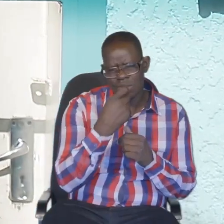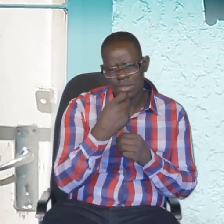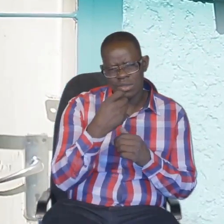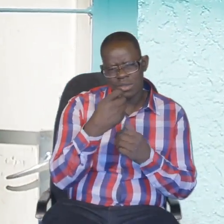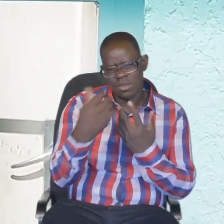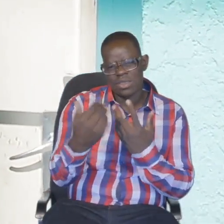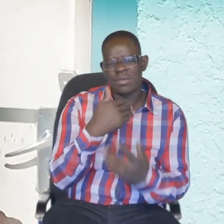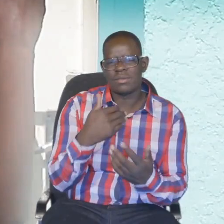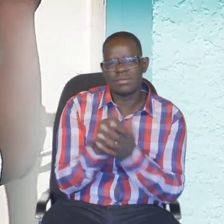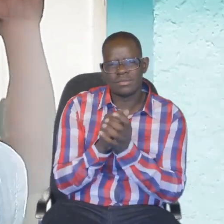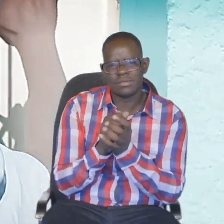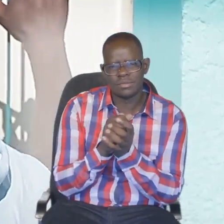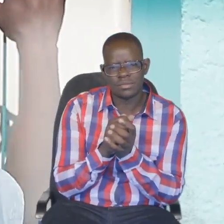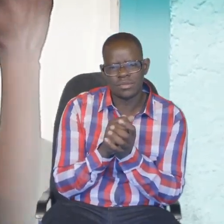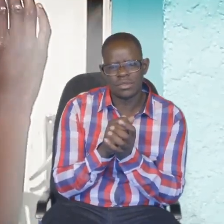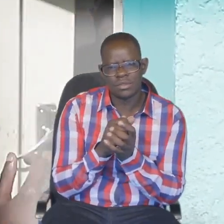Coming!